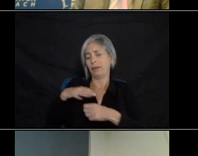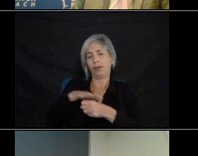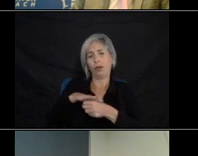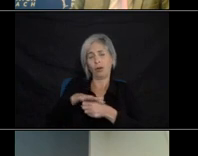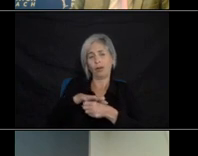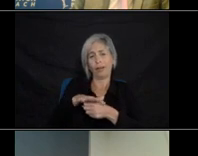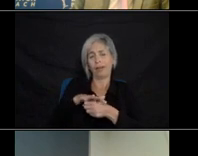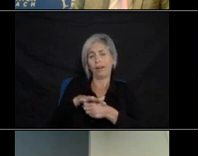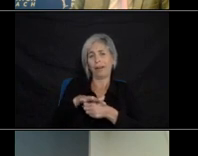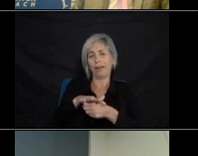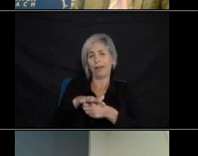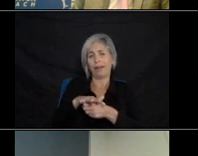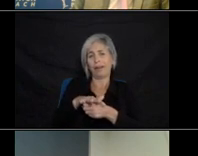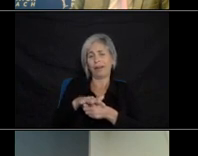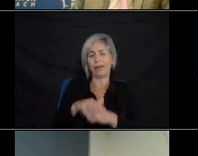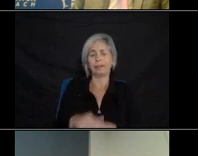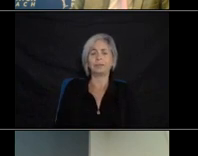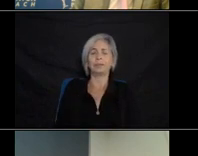and the earth as a whole.